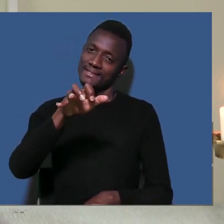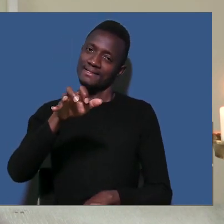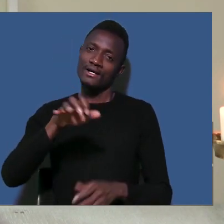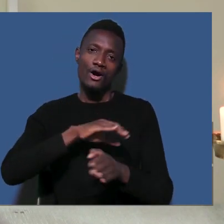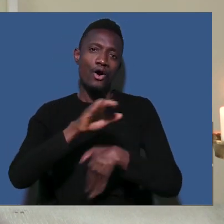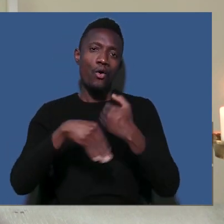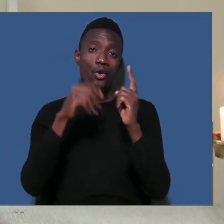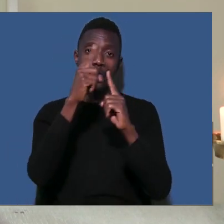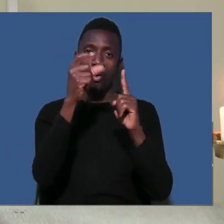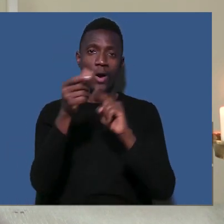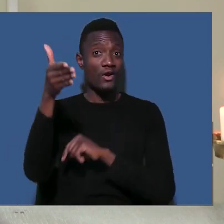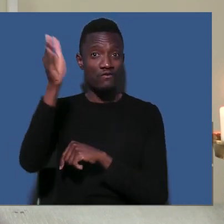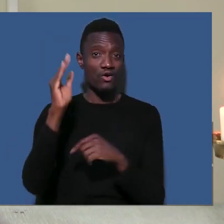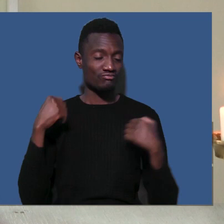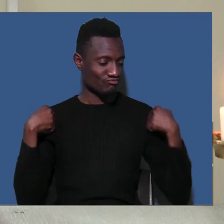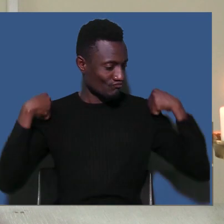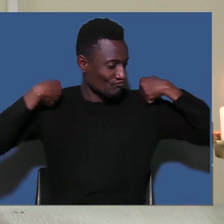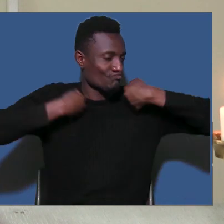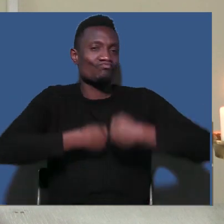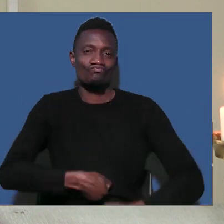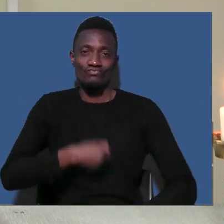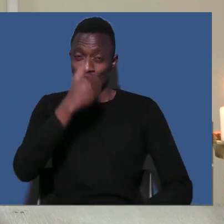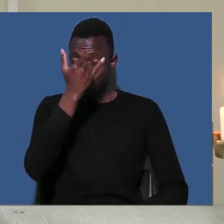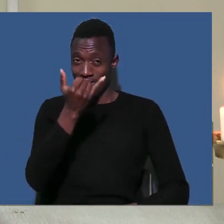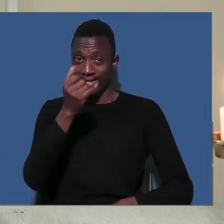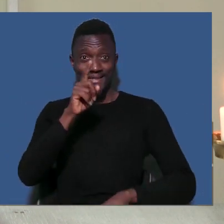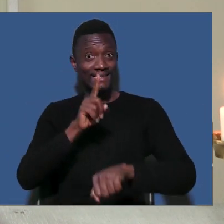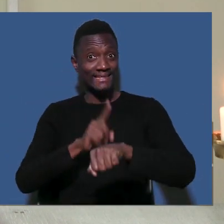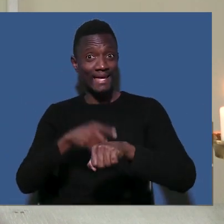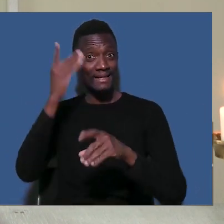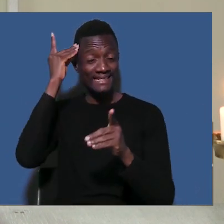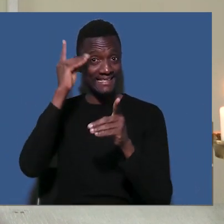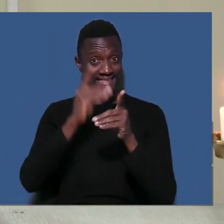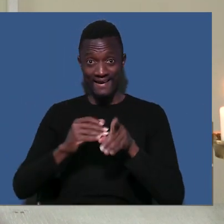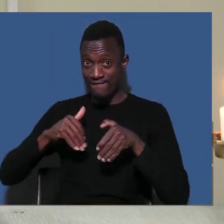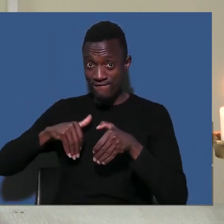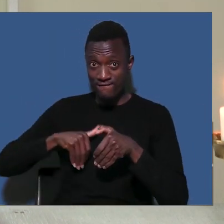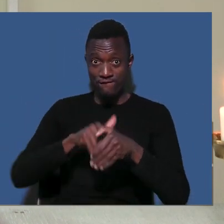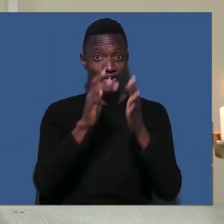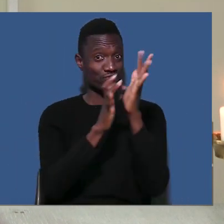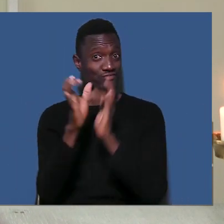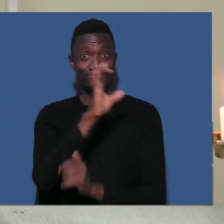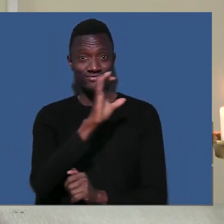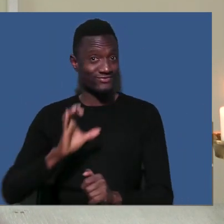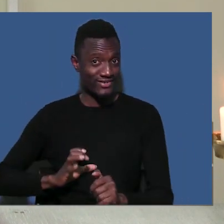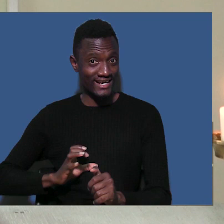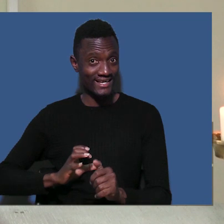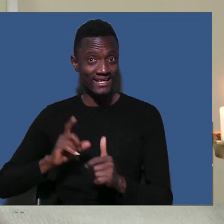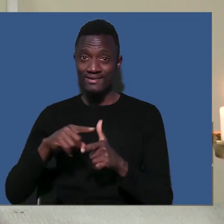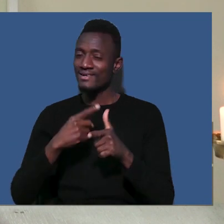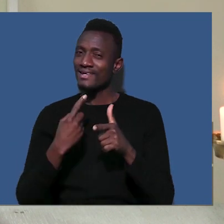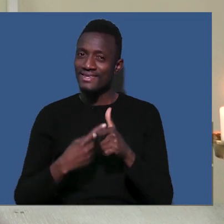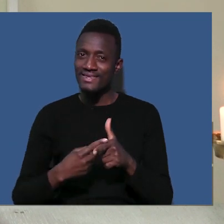of God, because the day you made a decision to be a follower of Jesus Christ, you